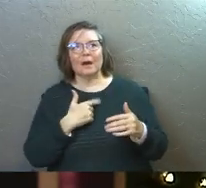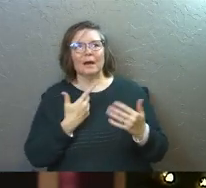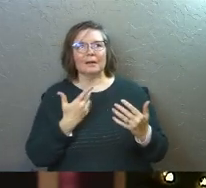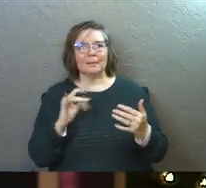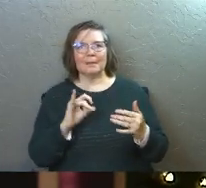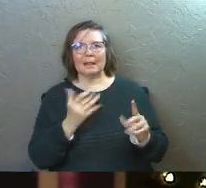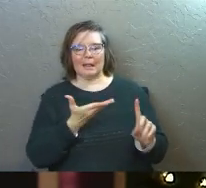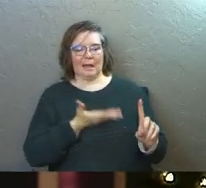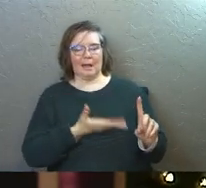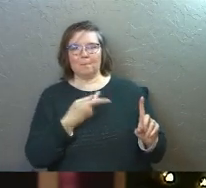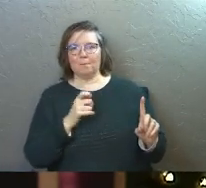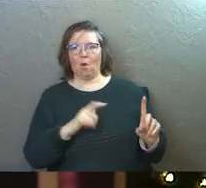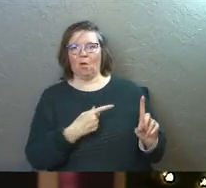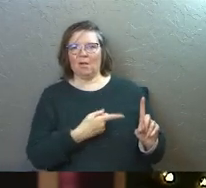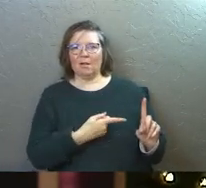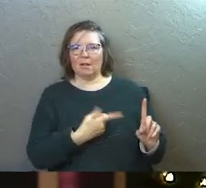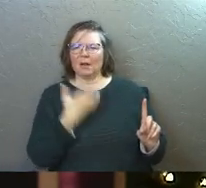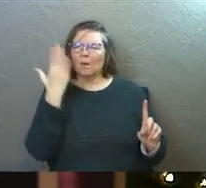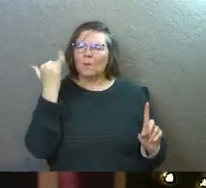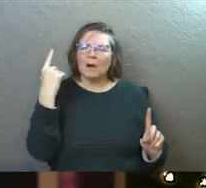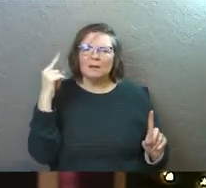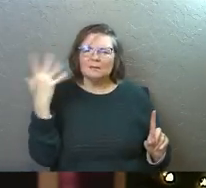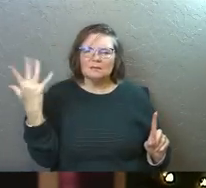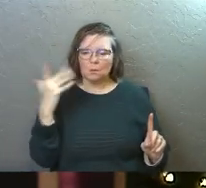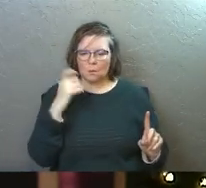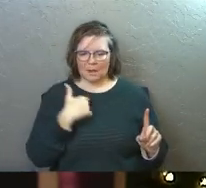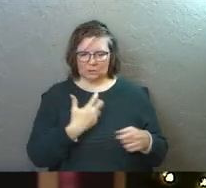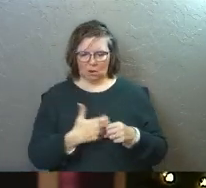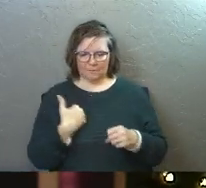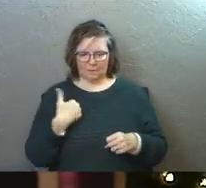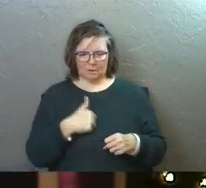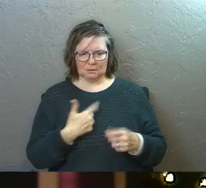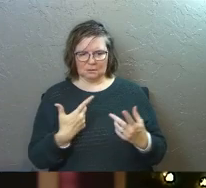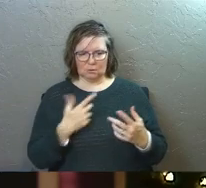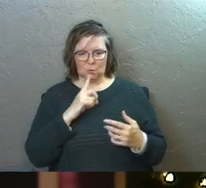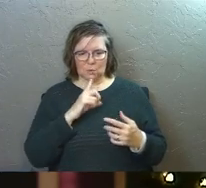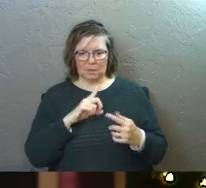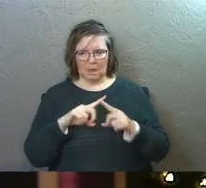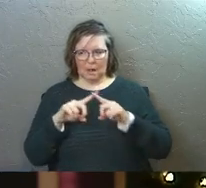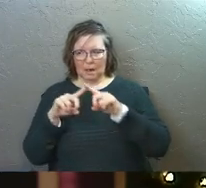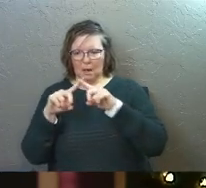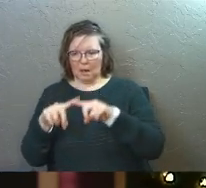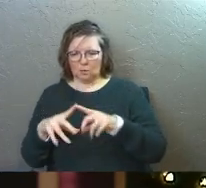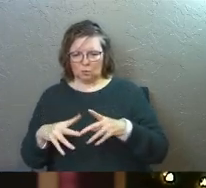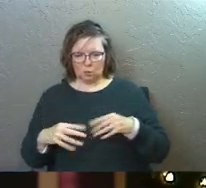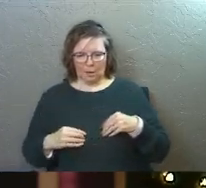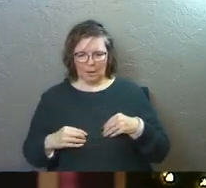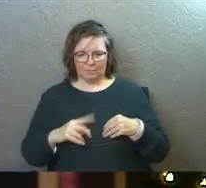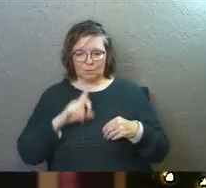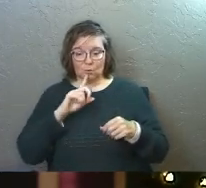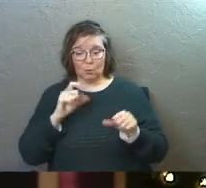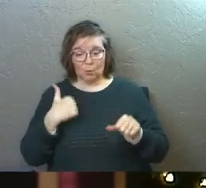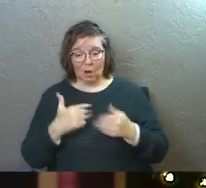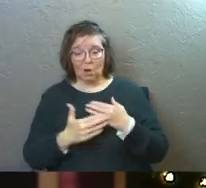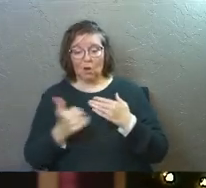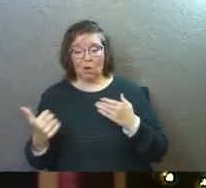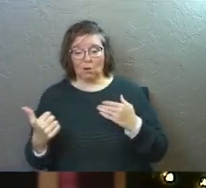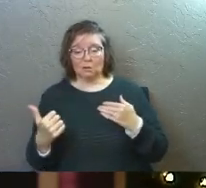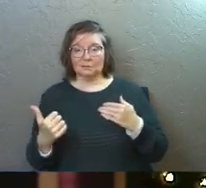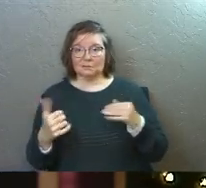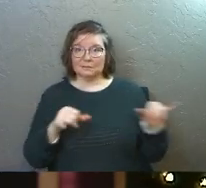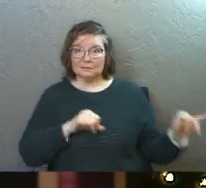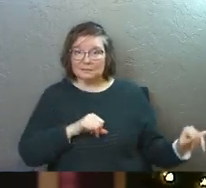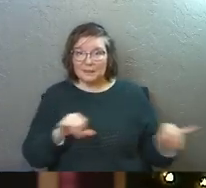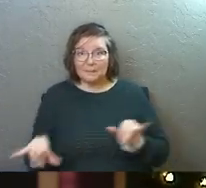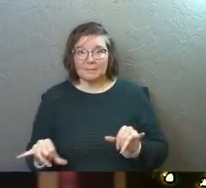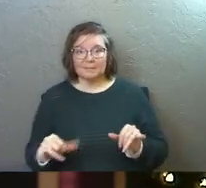be like Paul. Why is that? Why is it hard for us to really lean into that, to accept that, to be true that we are called and it